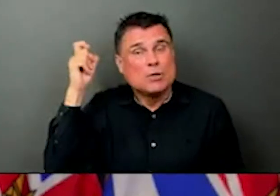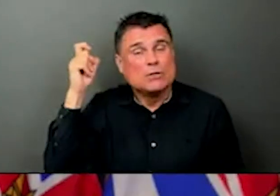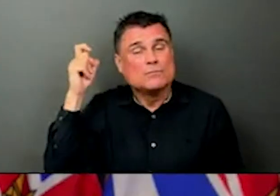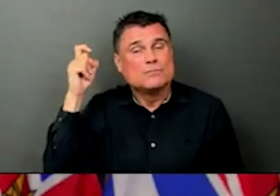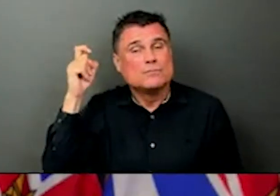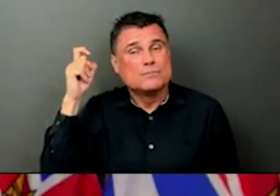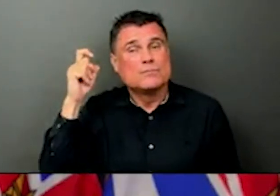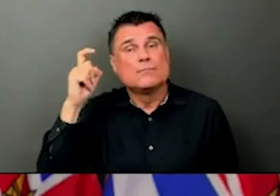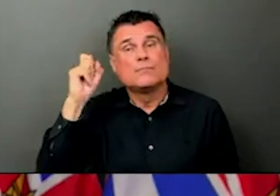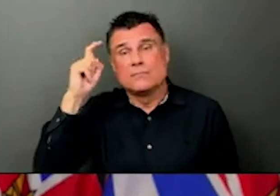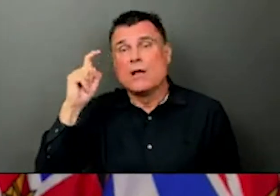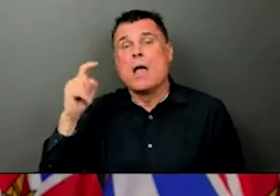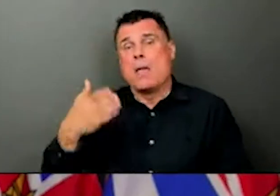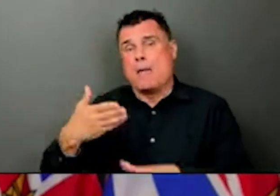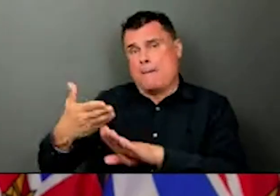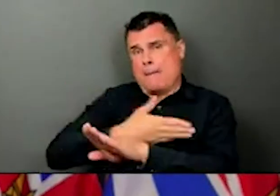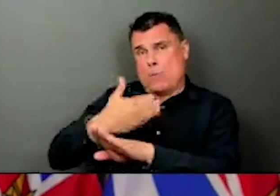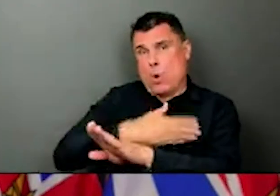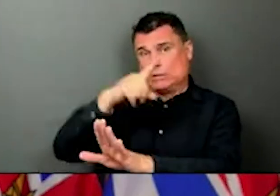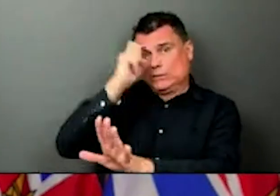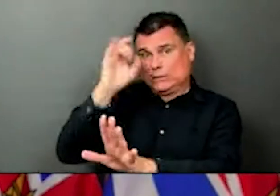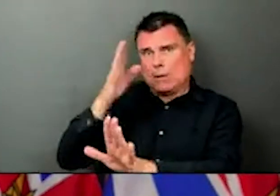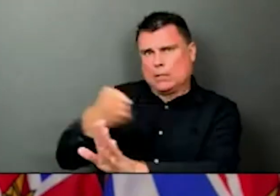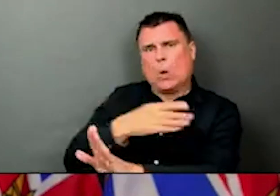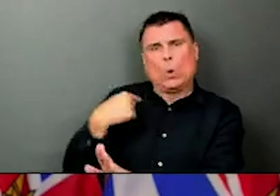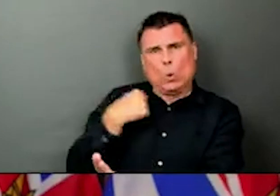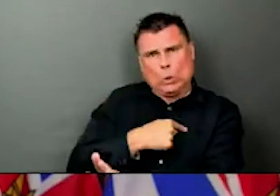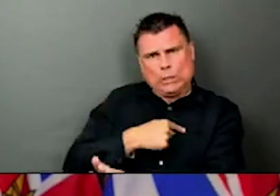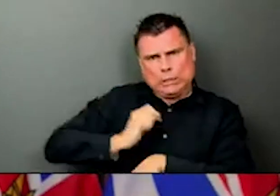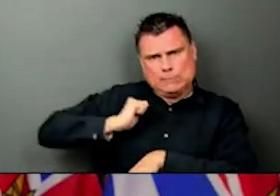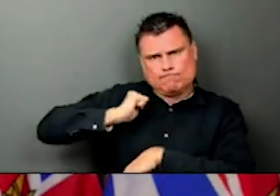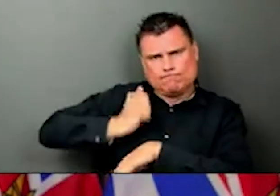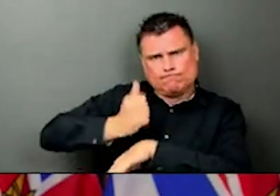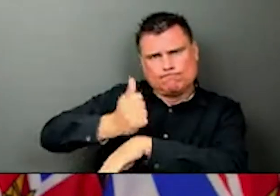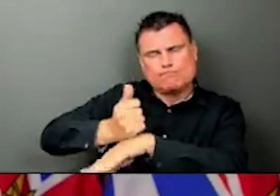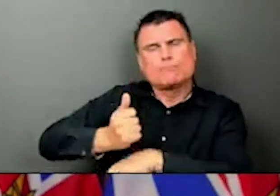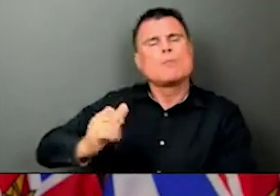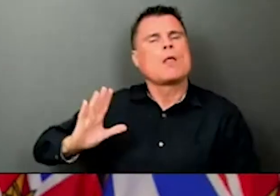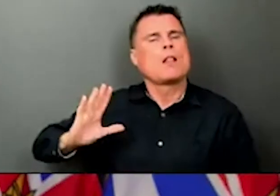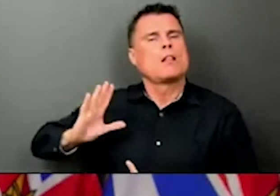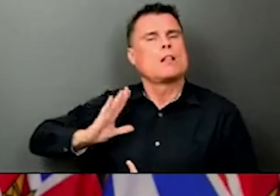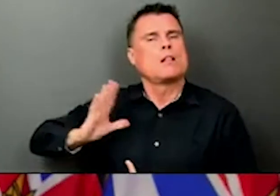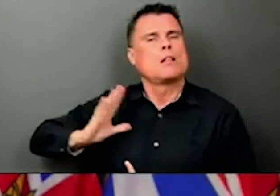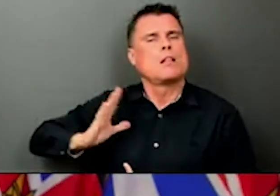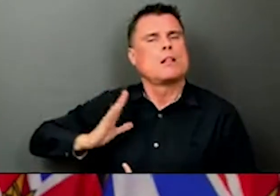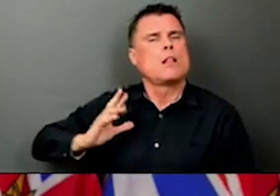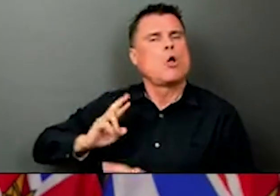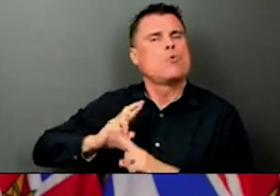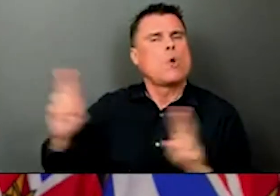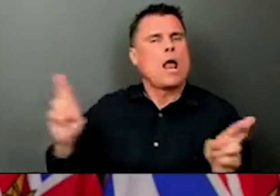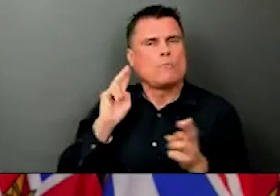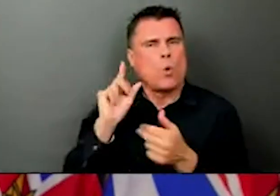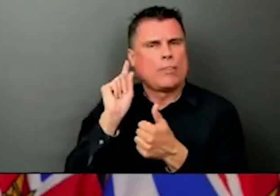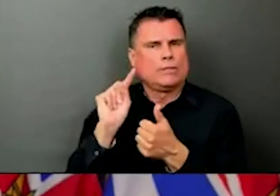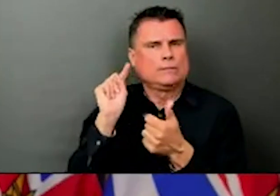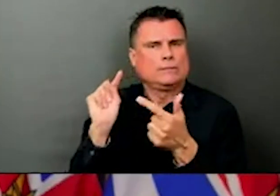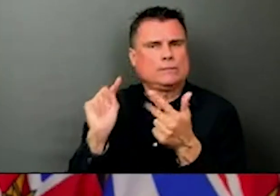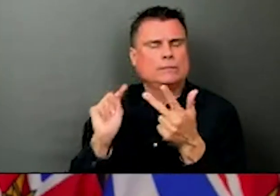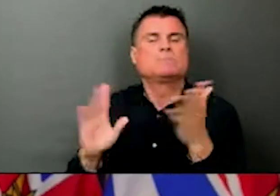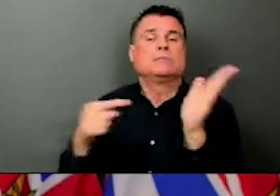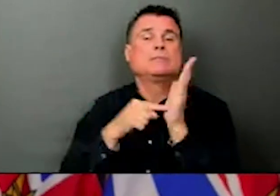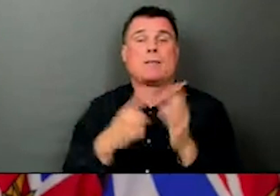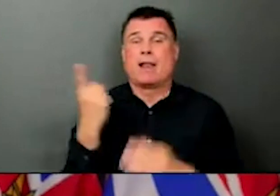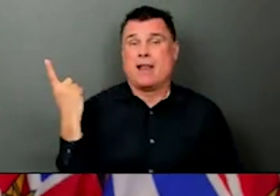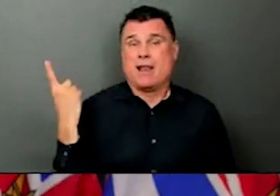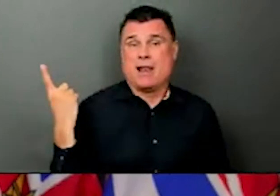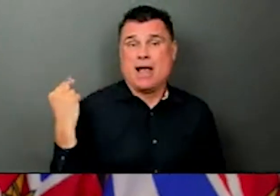what we do all of the time in terms of the COVID-19 pandemic increasing. Last summer, for example, dramatically, the